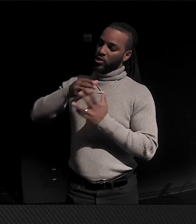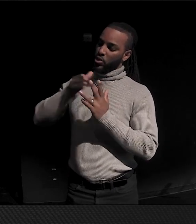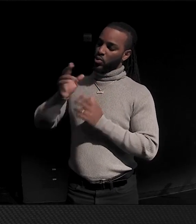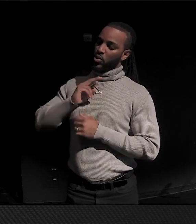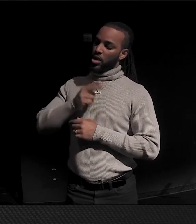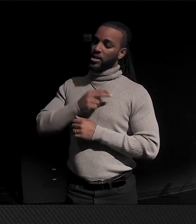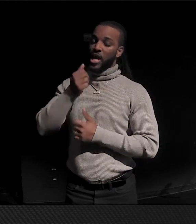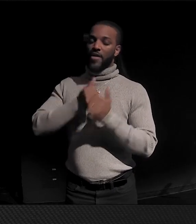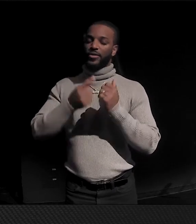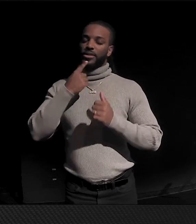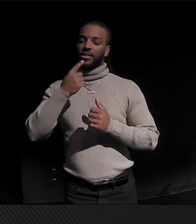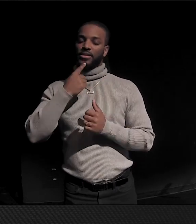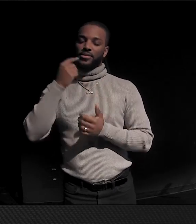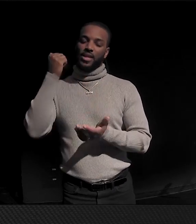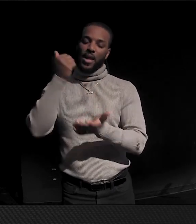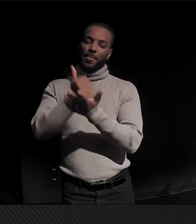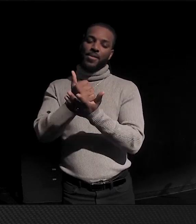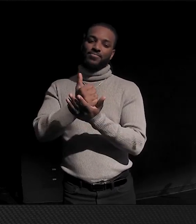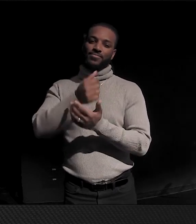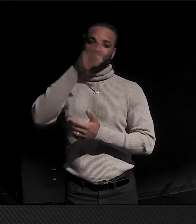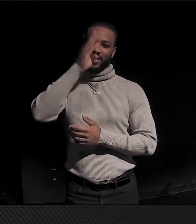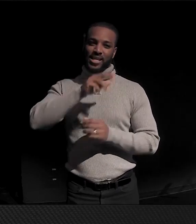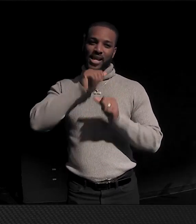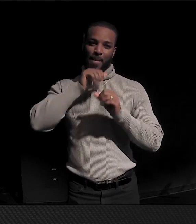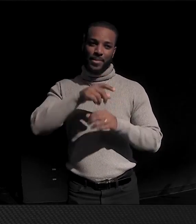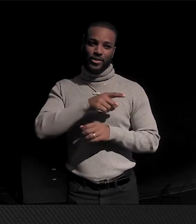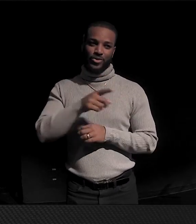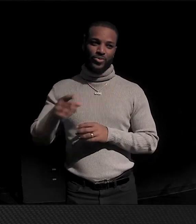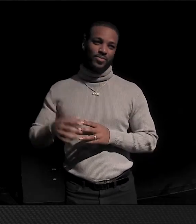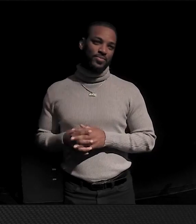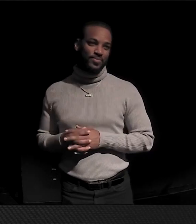say amen. Amen. God bless you.